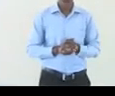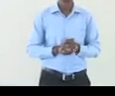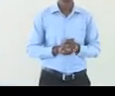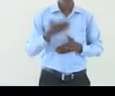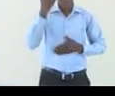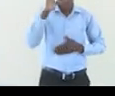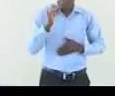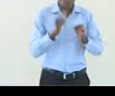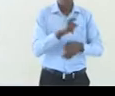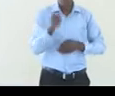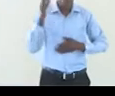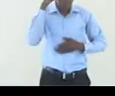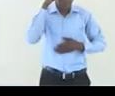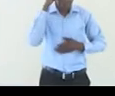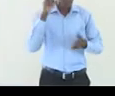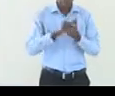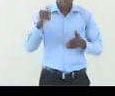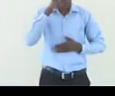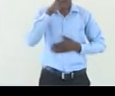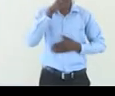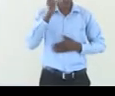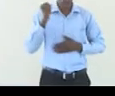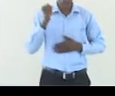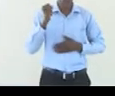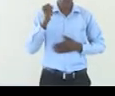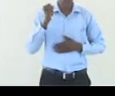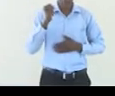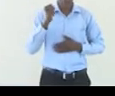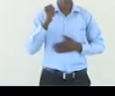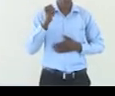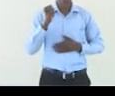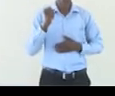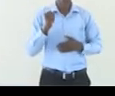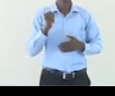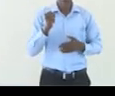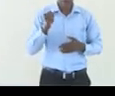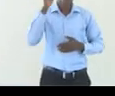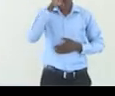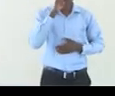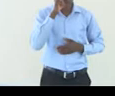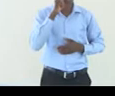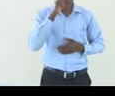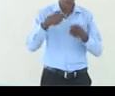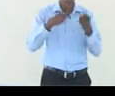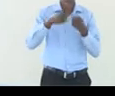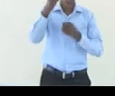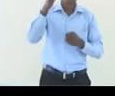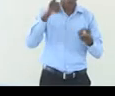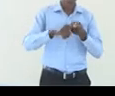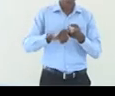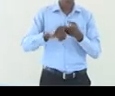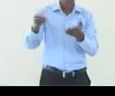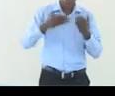And I don't know if you heard that Nigeria was, champagne is a product of France, right? But Nigerians were among the